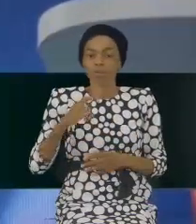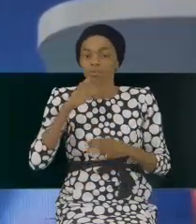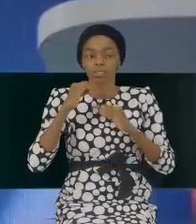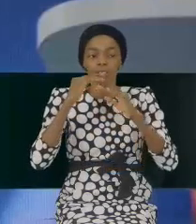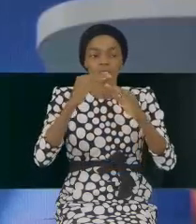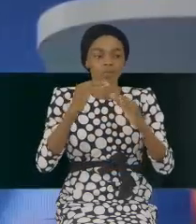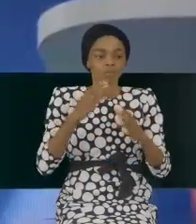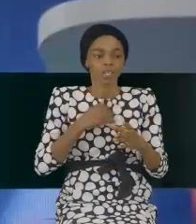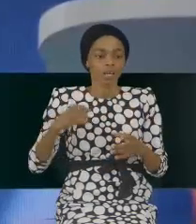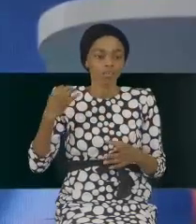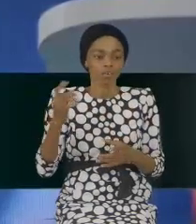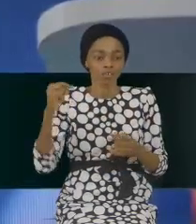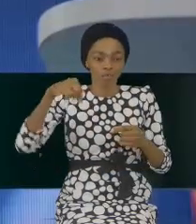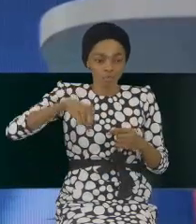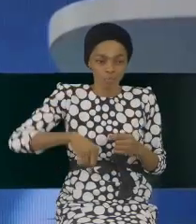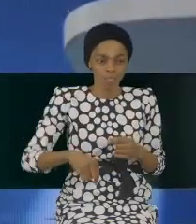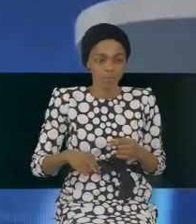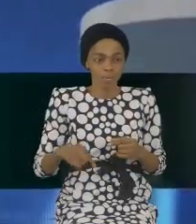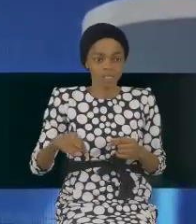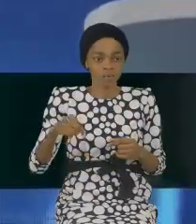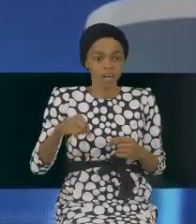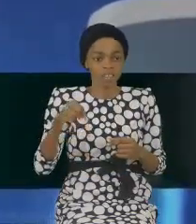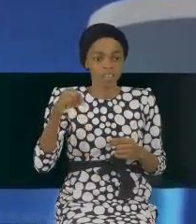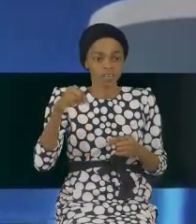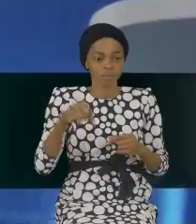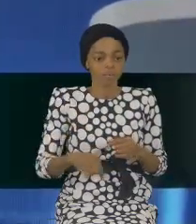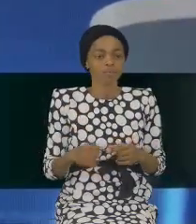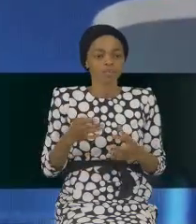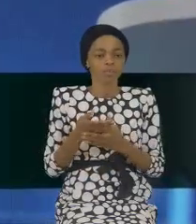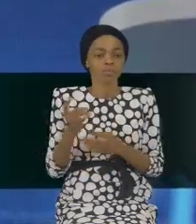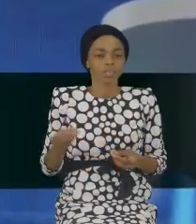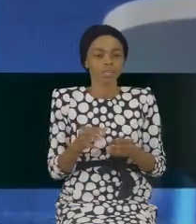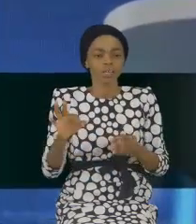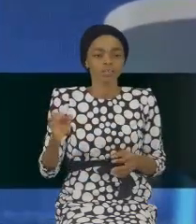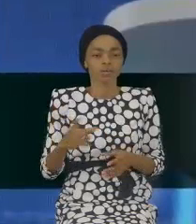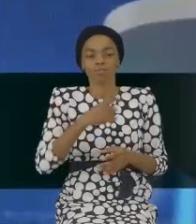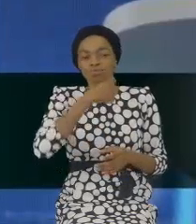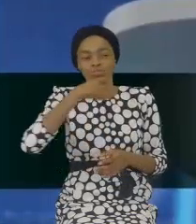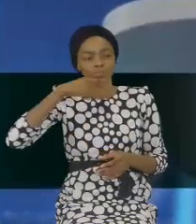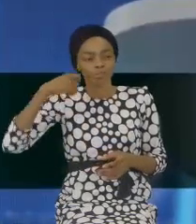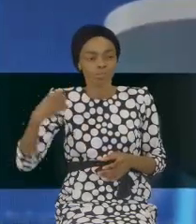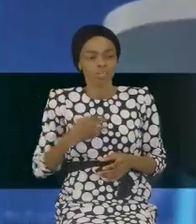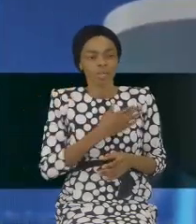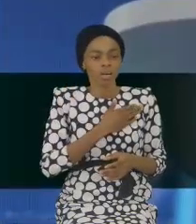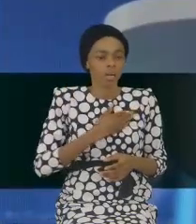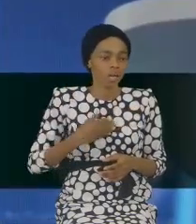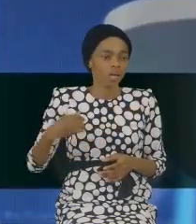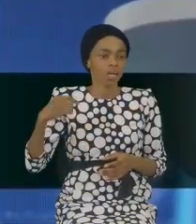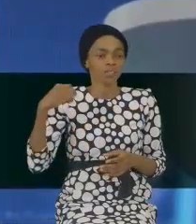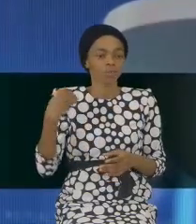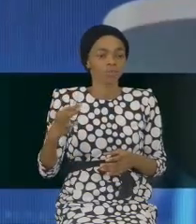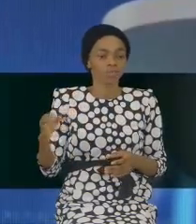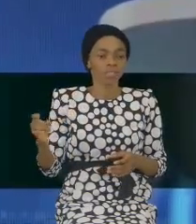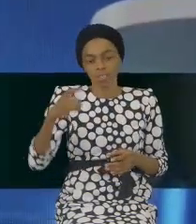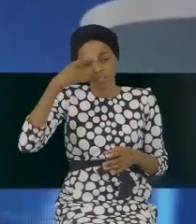peace. Through a land that's of drought and of the shadow of death. Through a